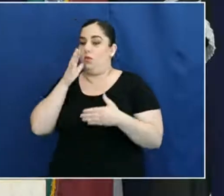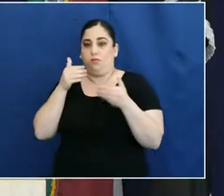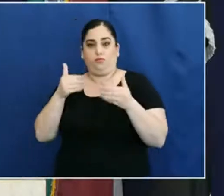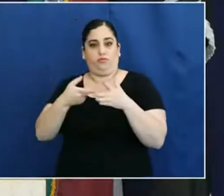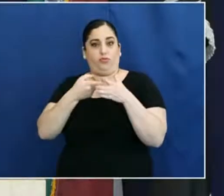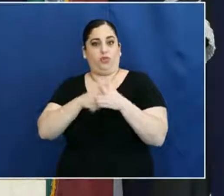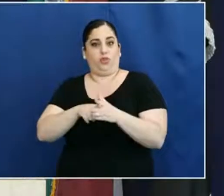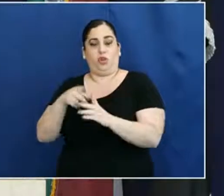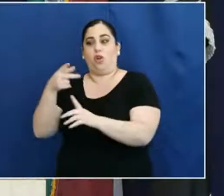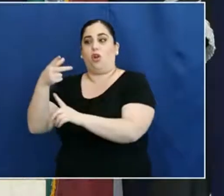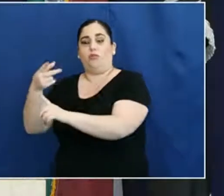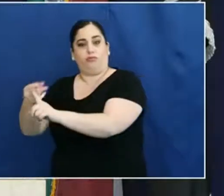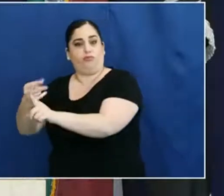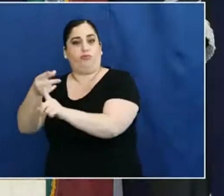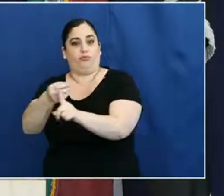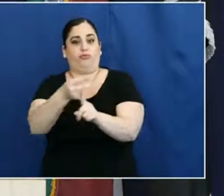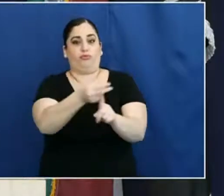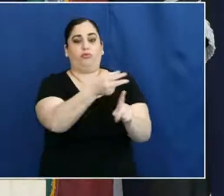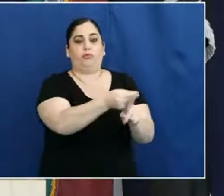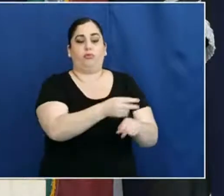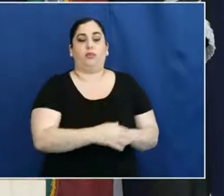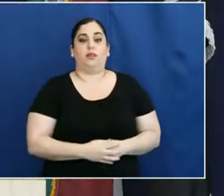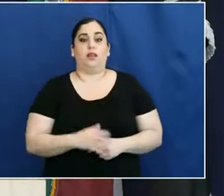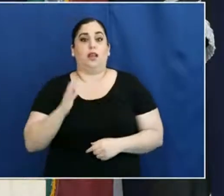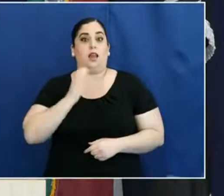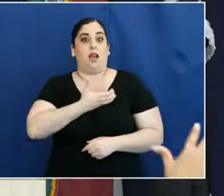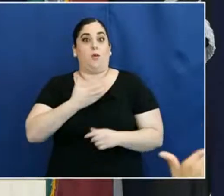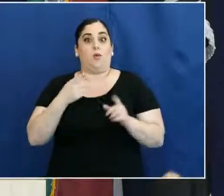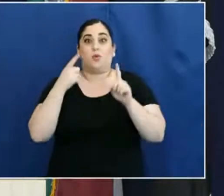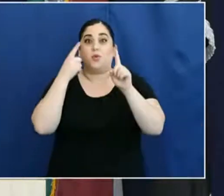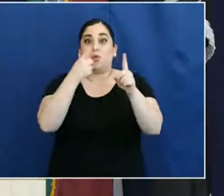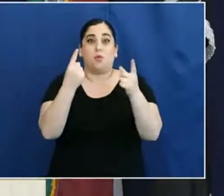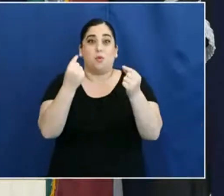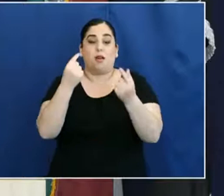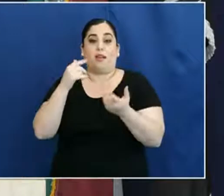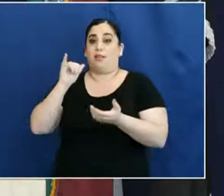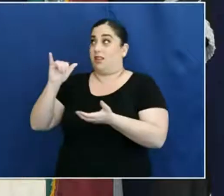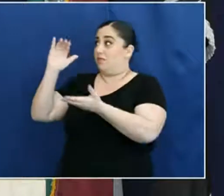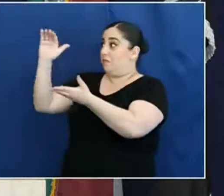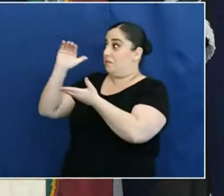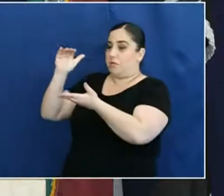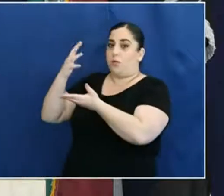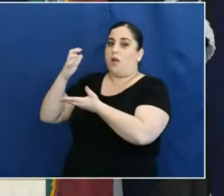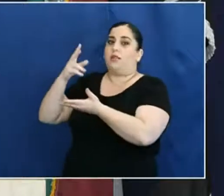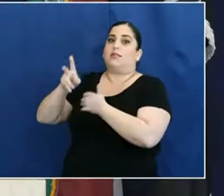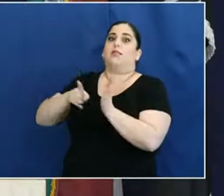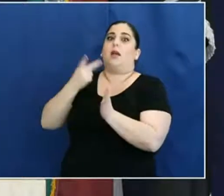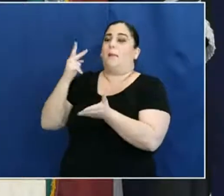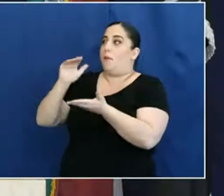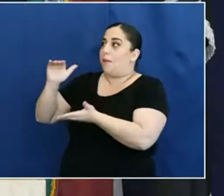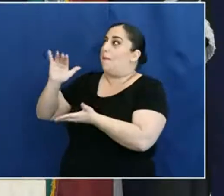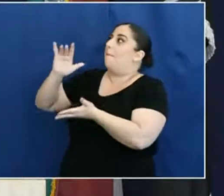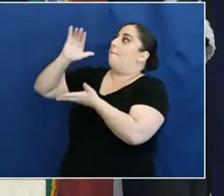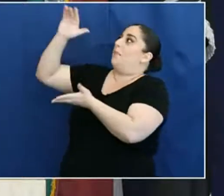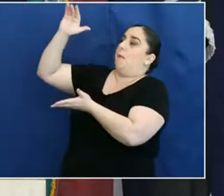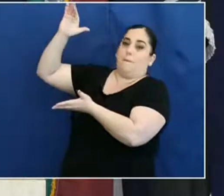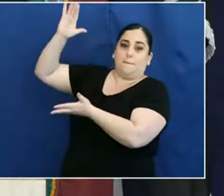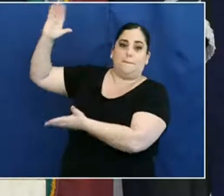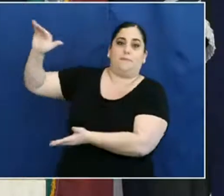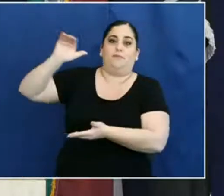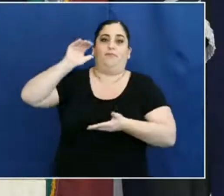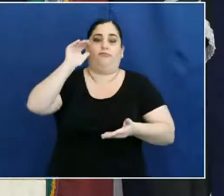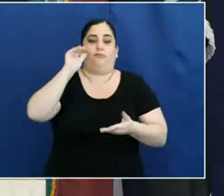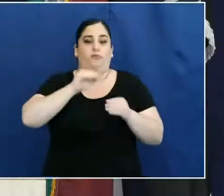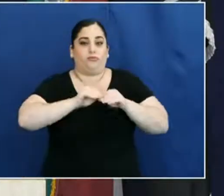see. We would rather have a doubling of the number of vaccines, but I think it does begin to show that the supply is beginning to